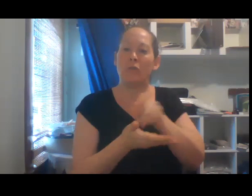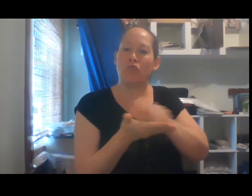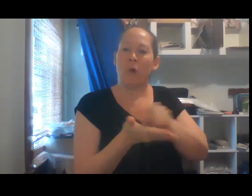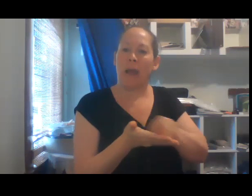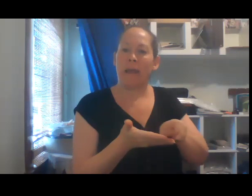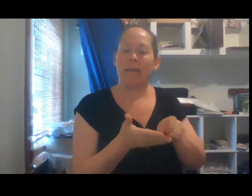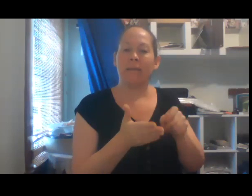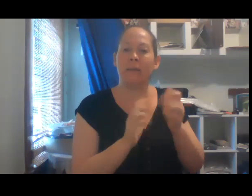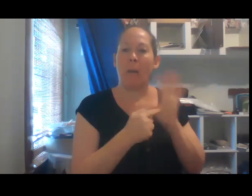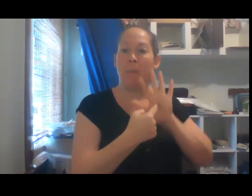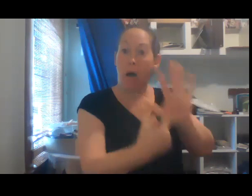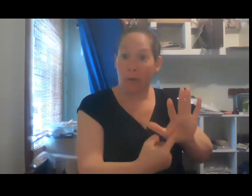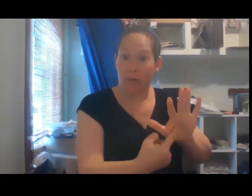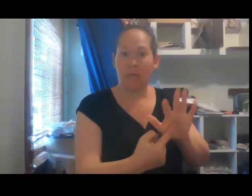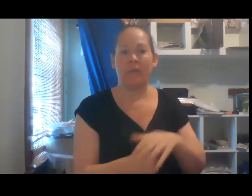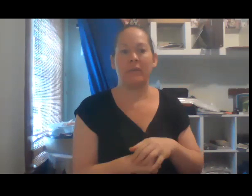as a function of time